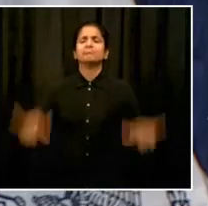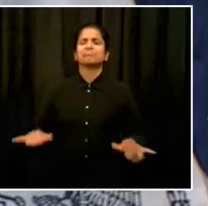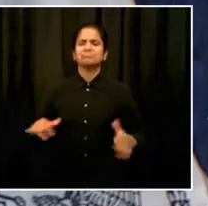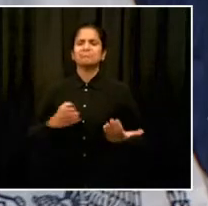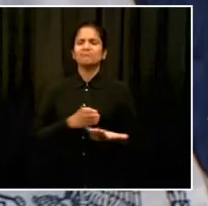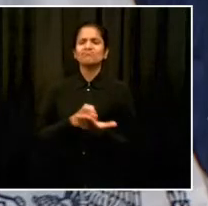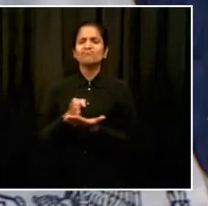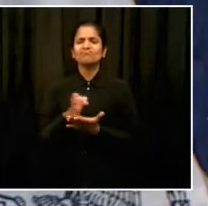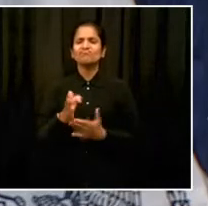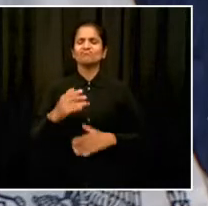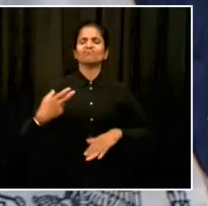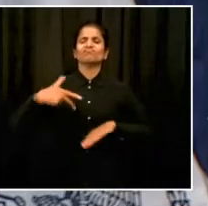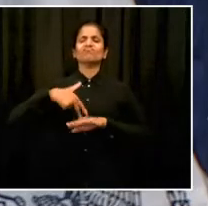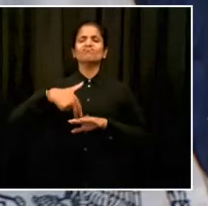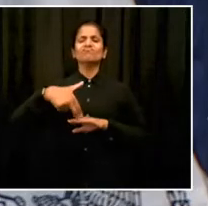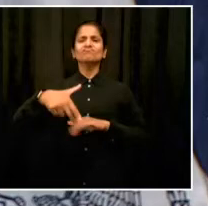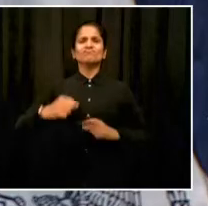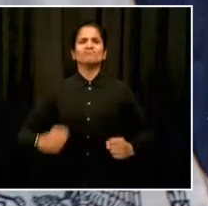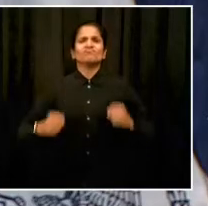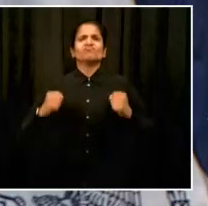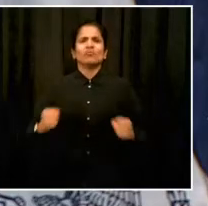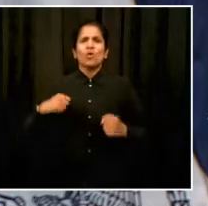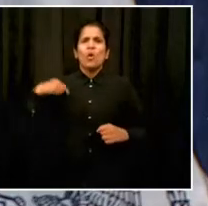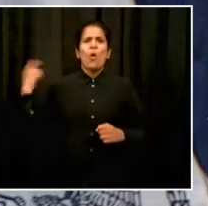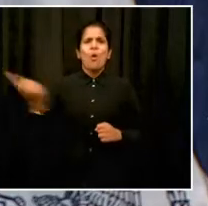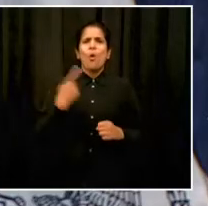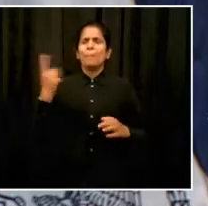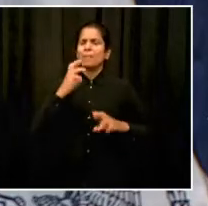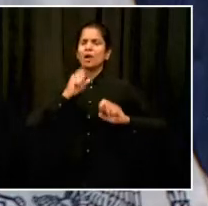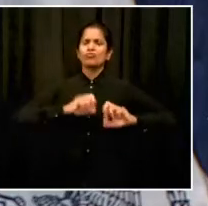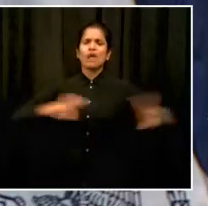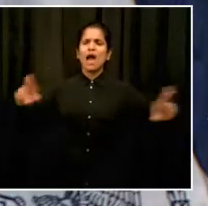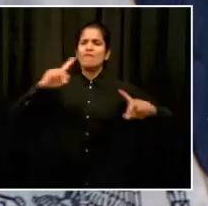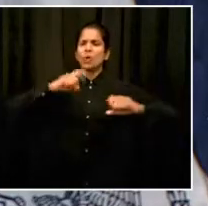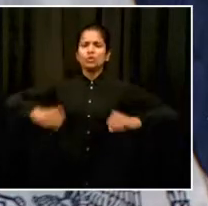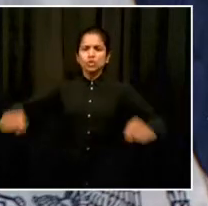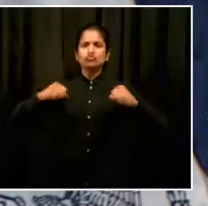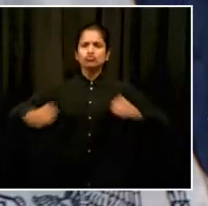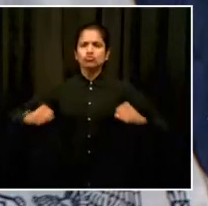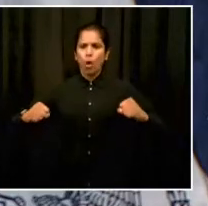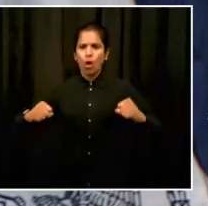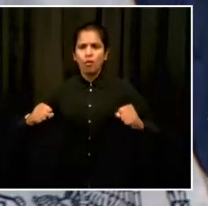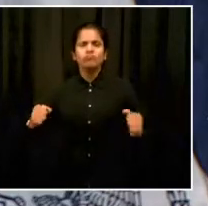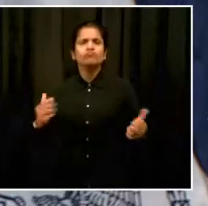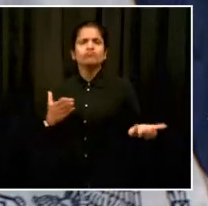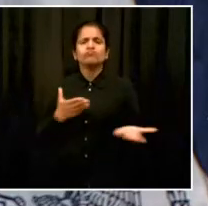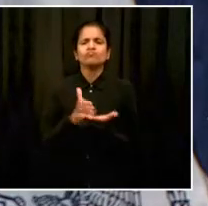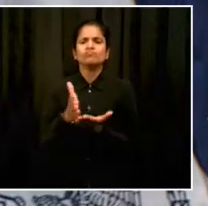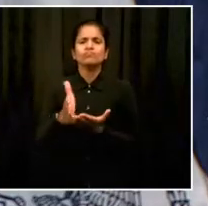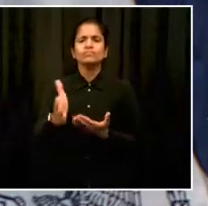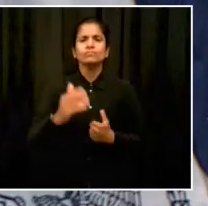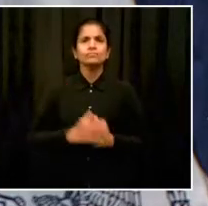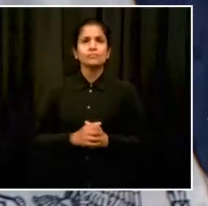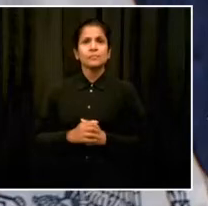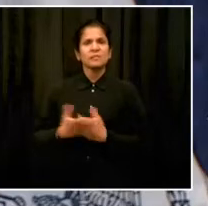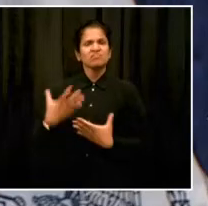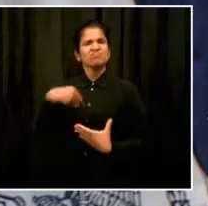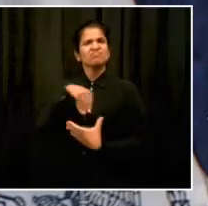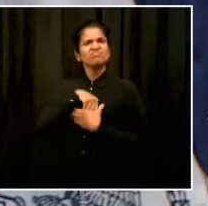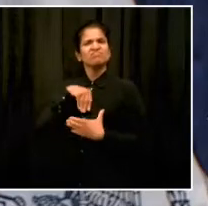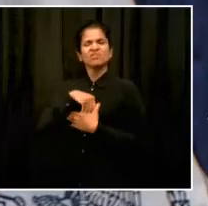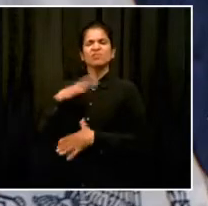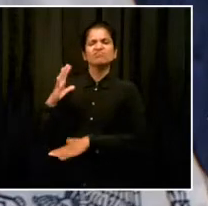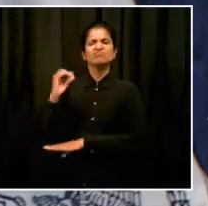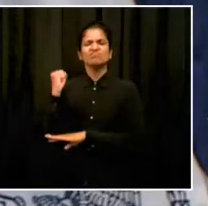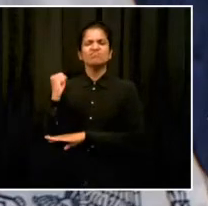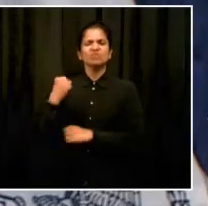stand tough and firm. It's who we are. And I think this is part of why our rebirth will be so strong, because we